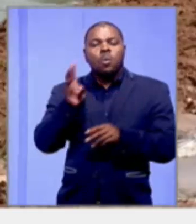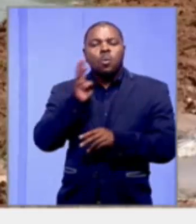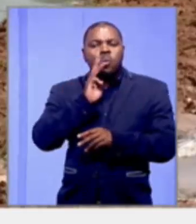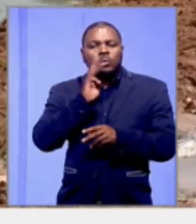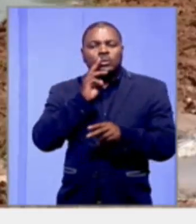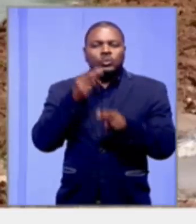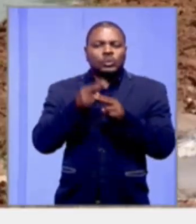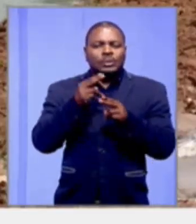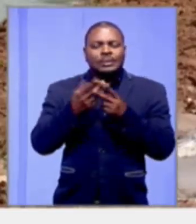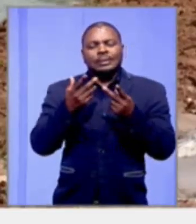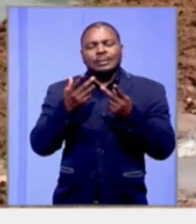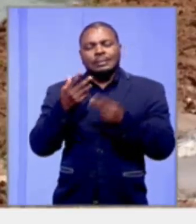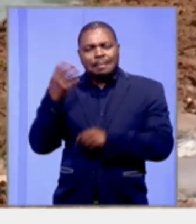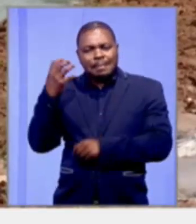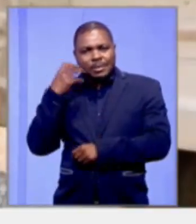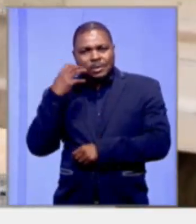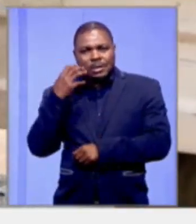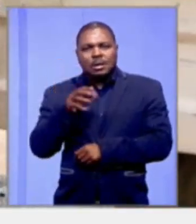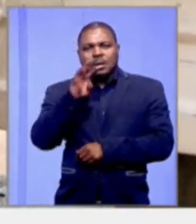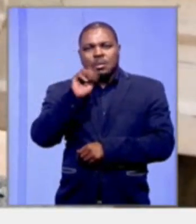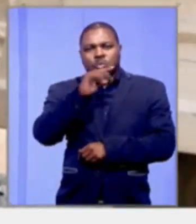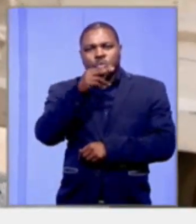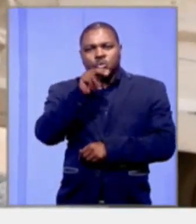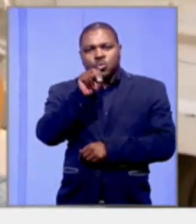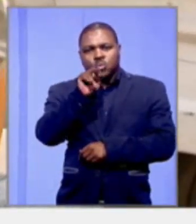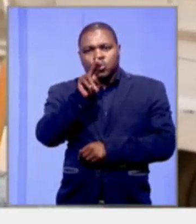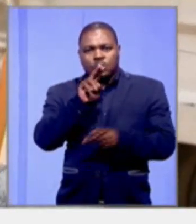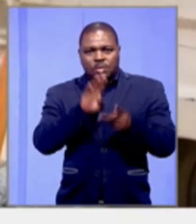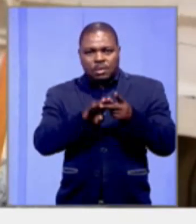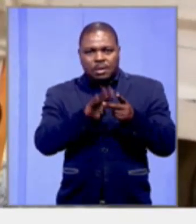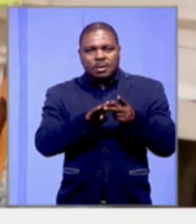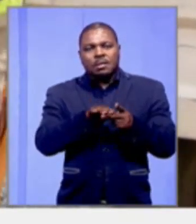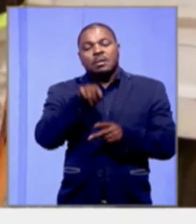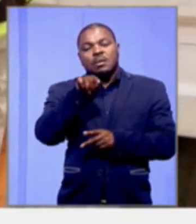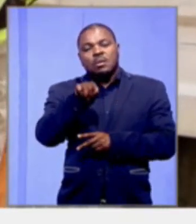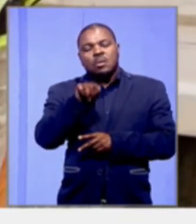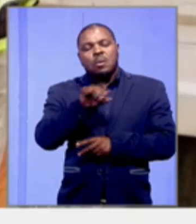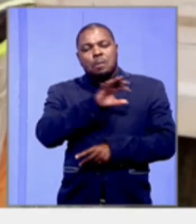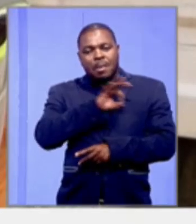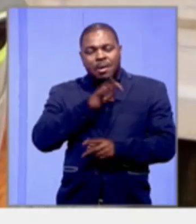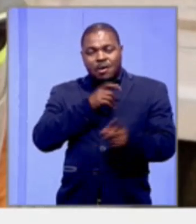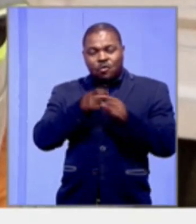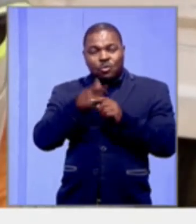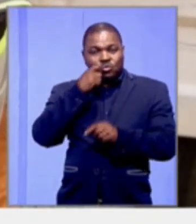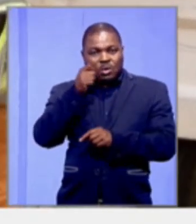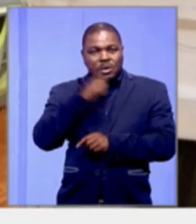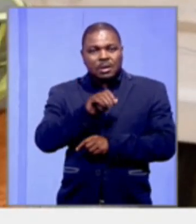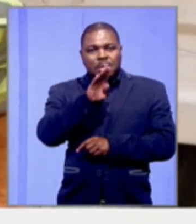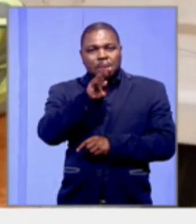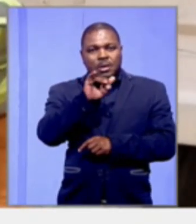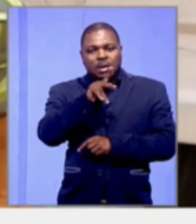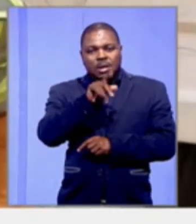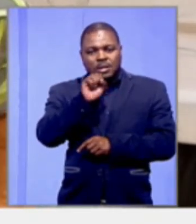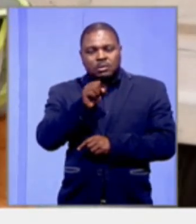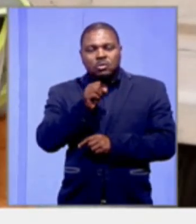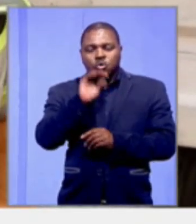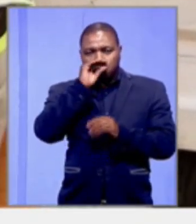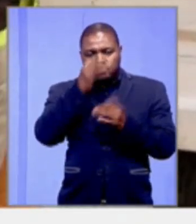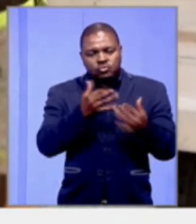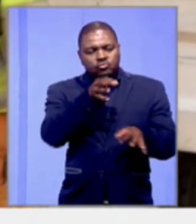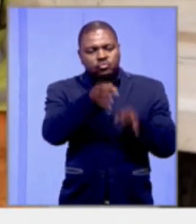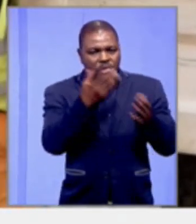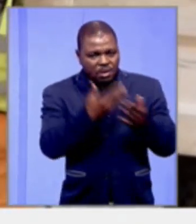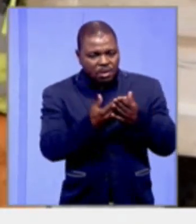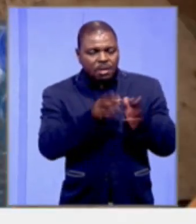le kelela tšhila Senzo Mchunu le mmeyara wa Tshwane Selea Brinks ba tla boledišana le bobega ditaba le kgono go fana ka